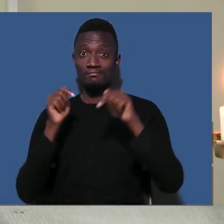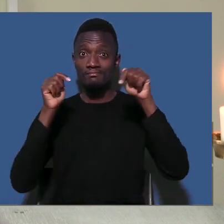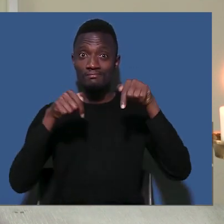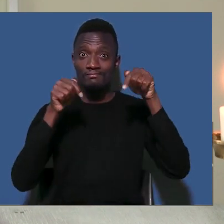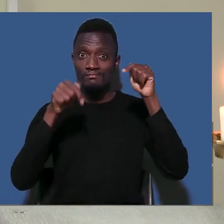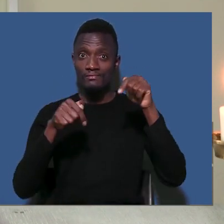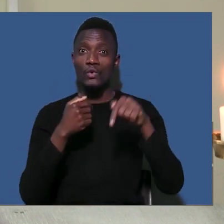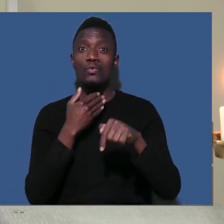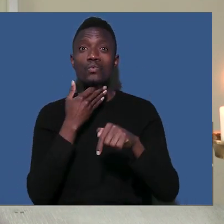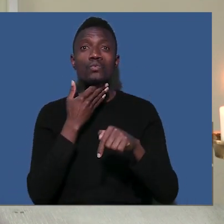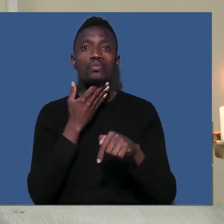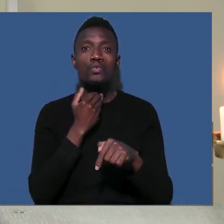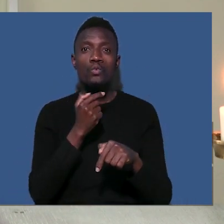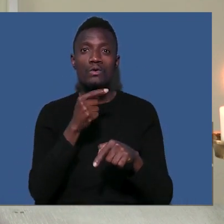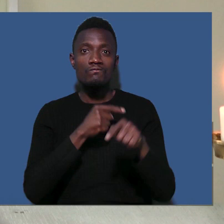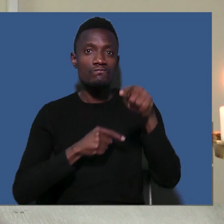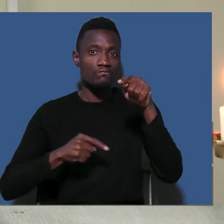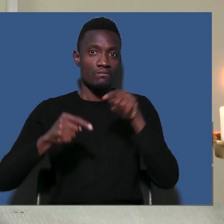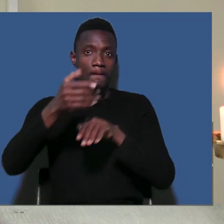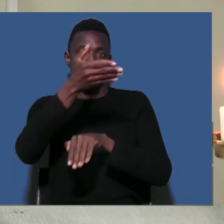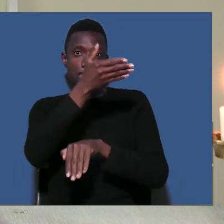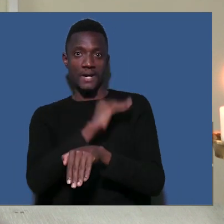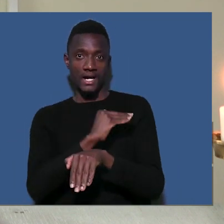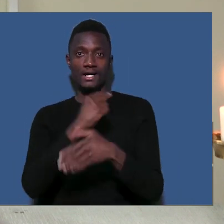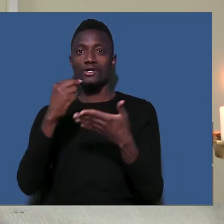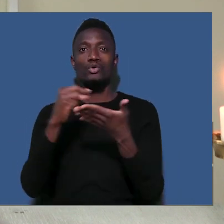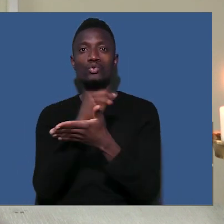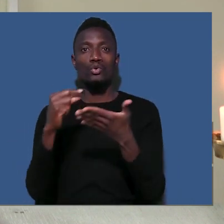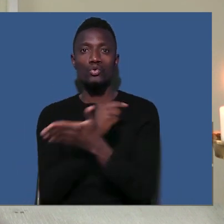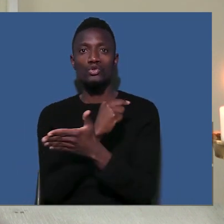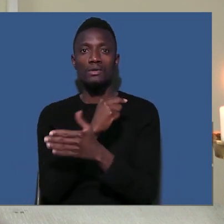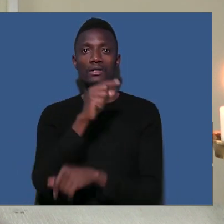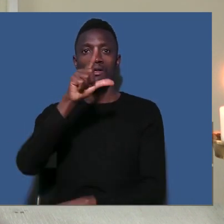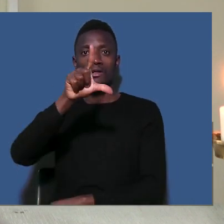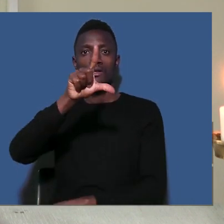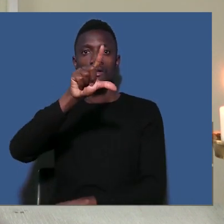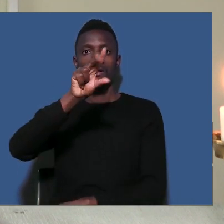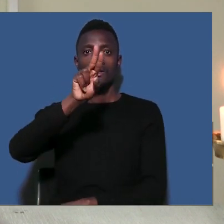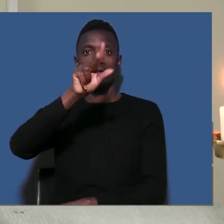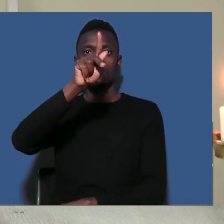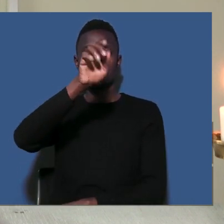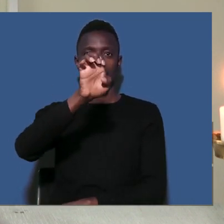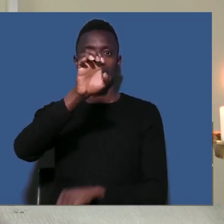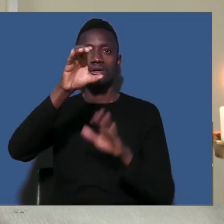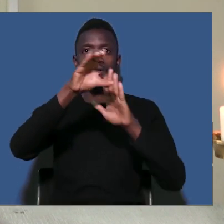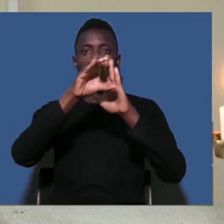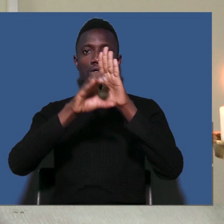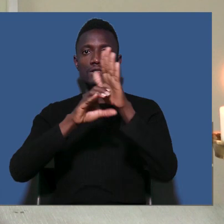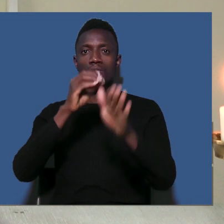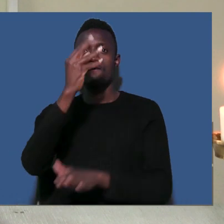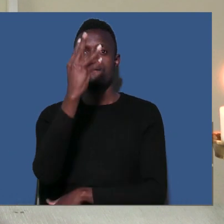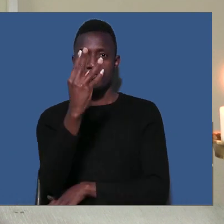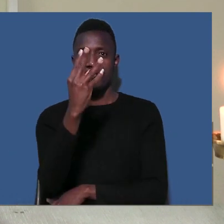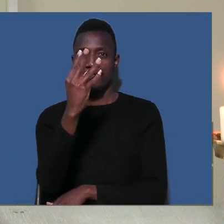back to the Gospel of Luke, chapter 4, but I will only read one